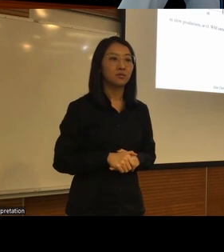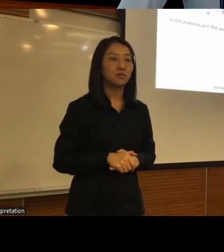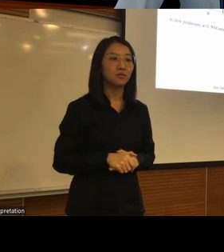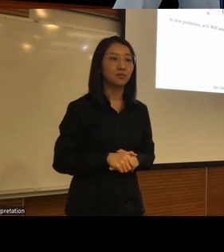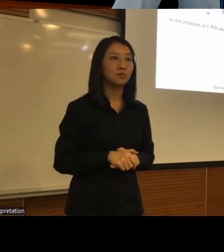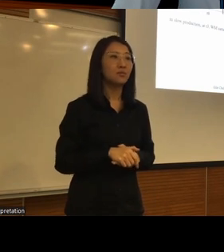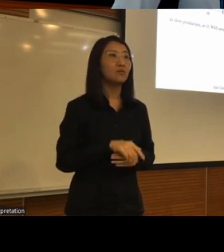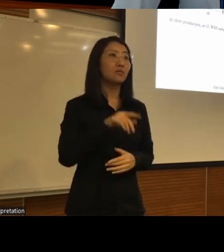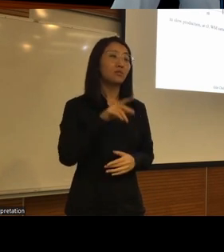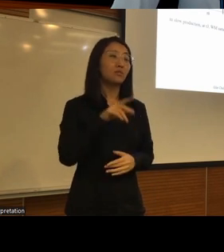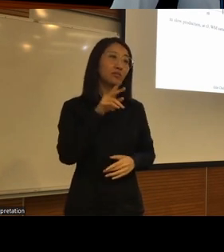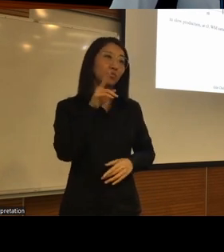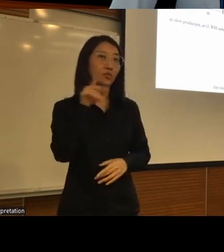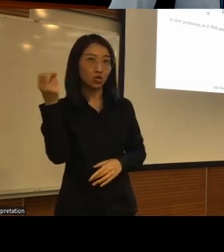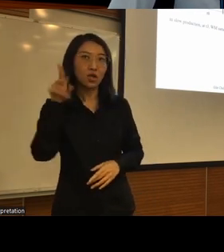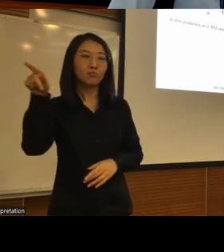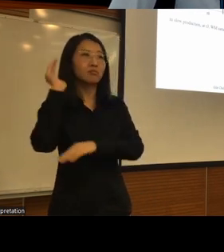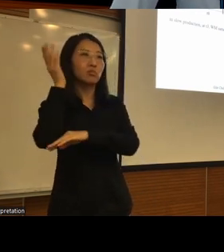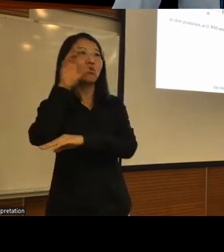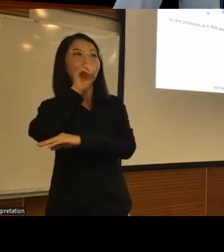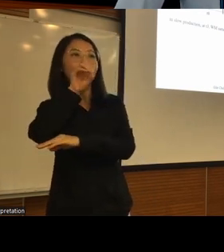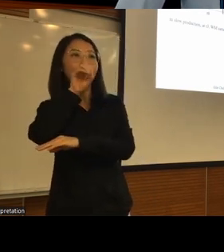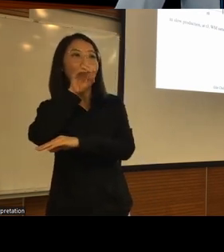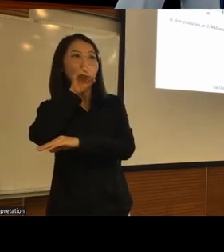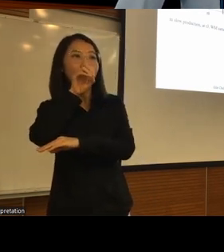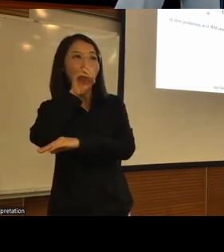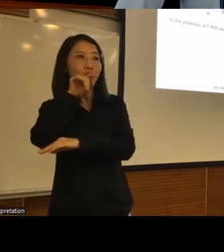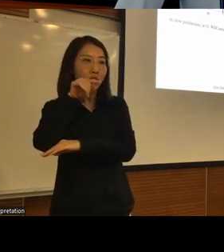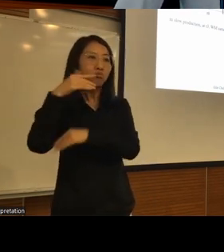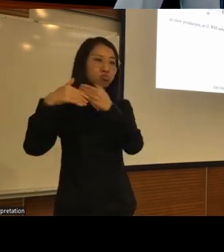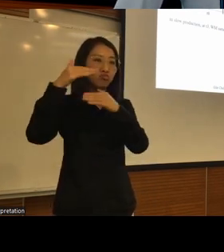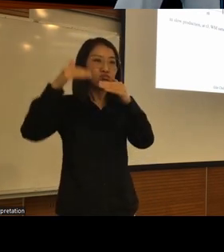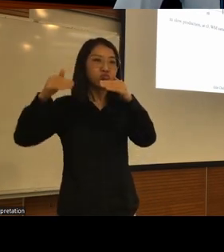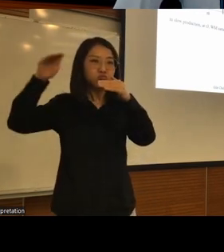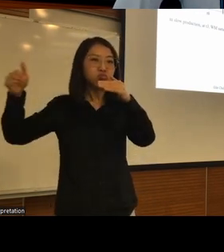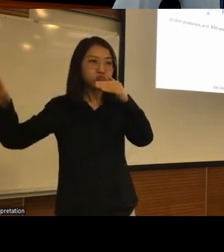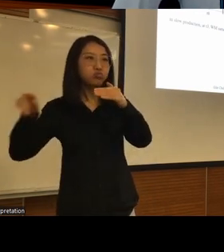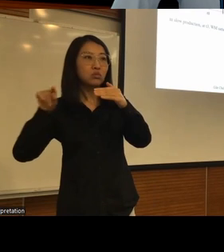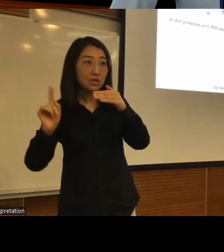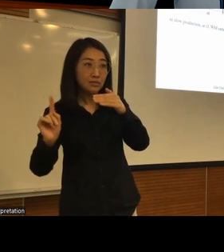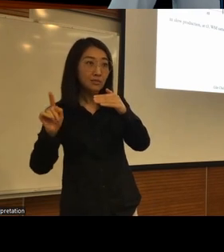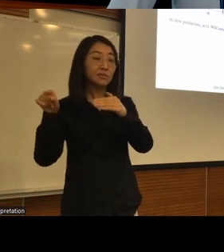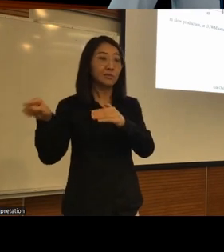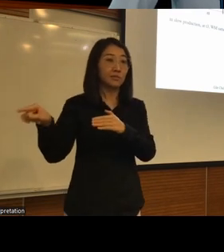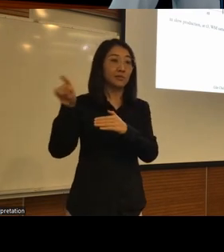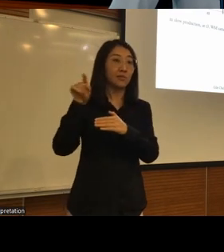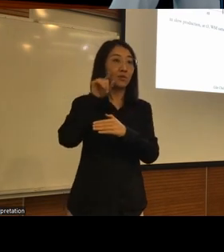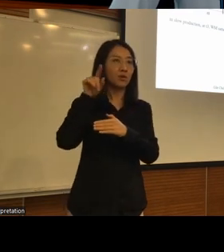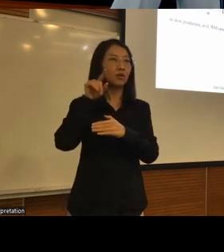The speaker's flow of words, this is similar to what we saw earlier. So the speaker says